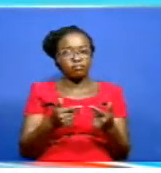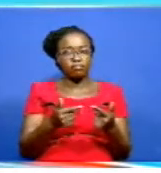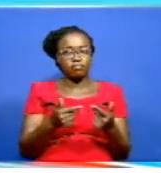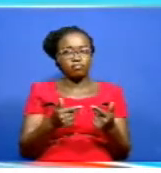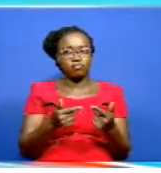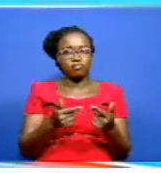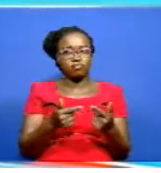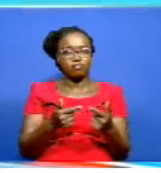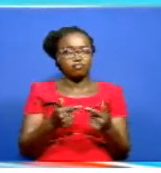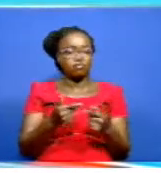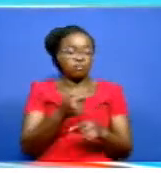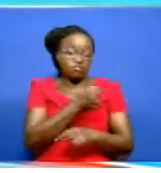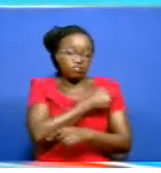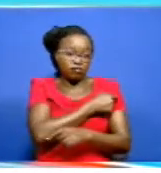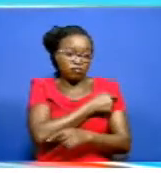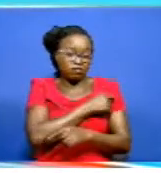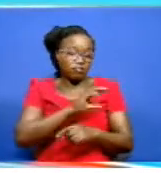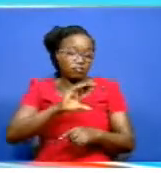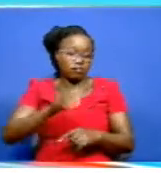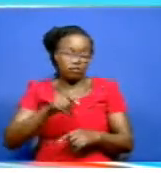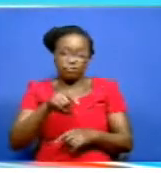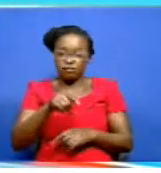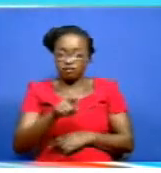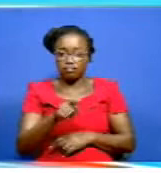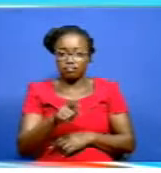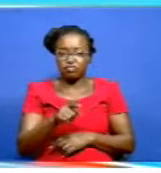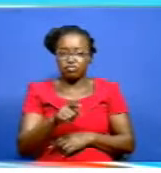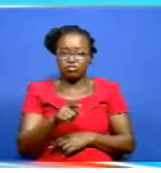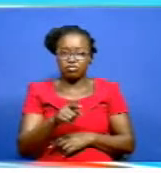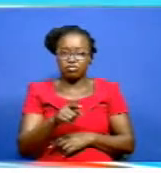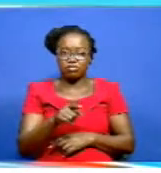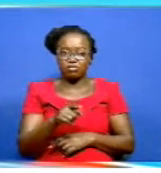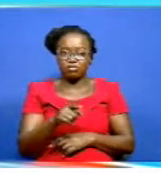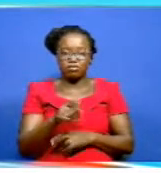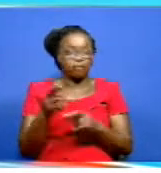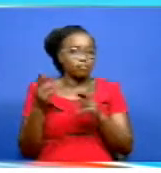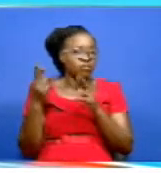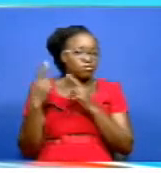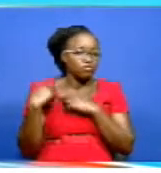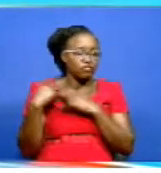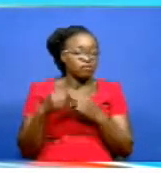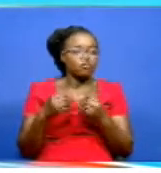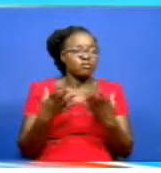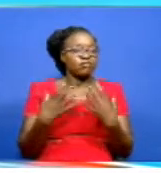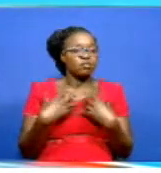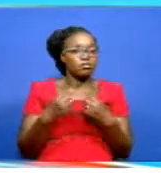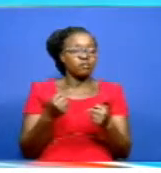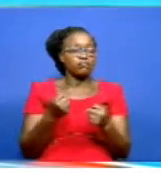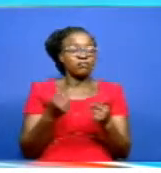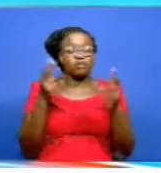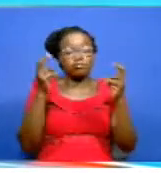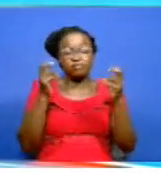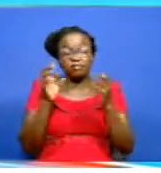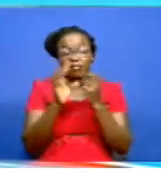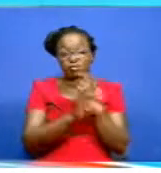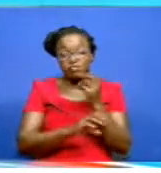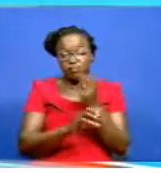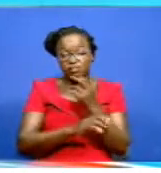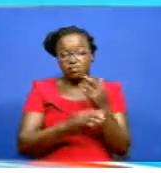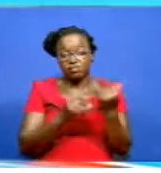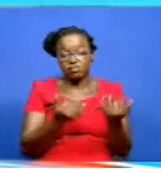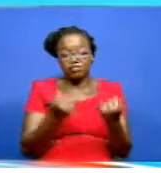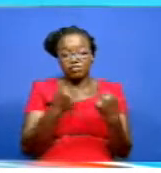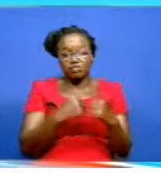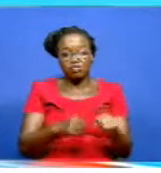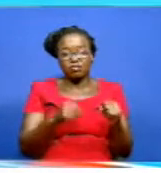the vaccines, and the counties themselves have already been given the mandate to handle health issues in the country. Have we now actually been able